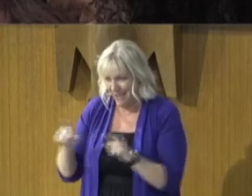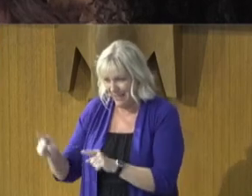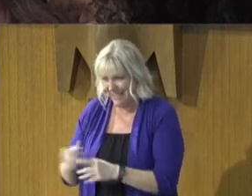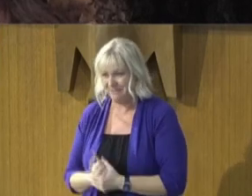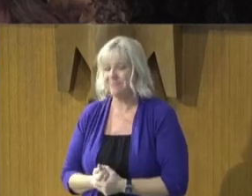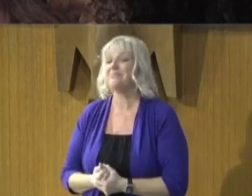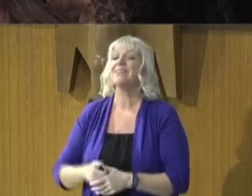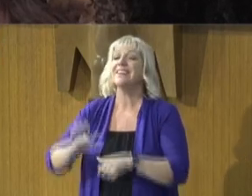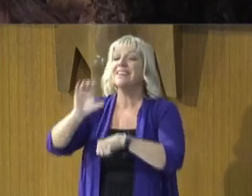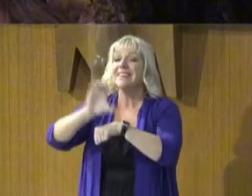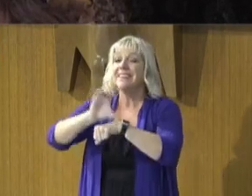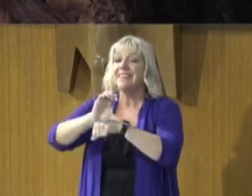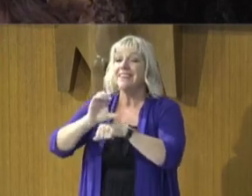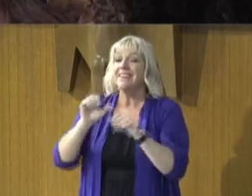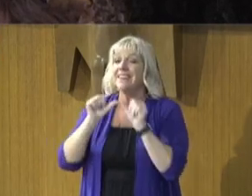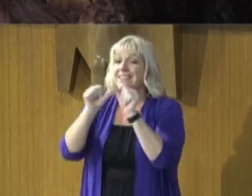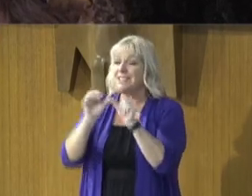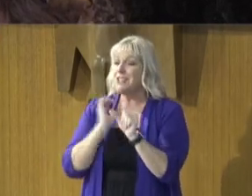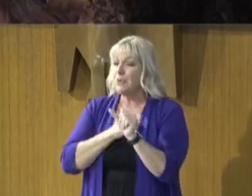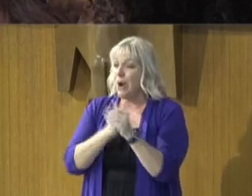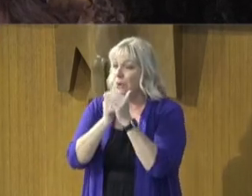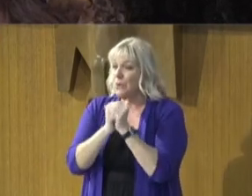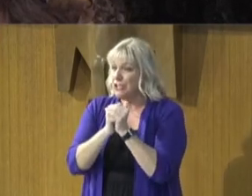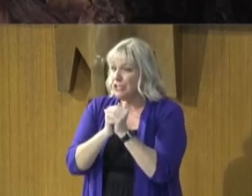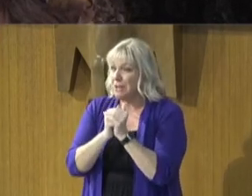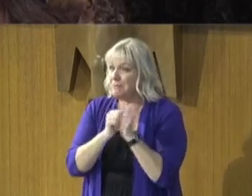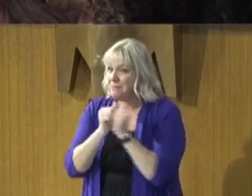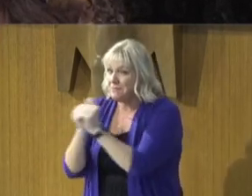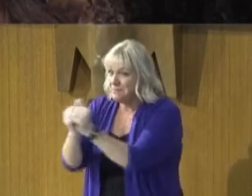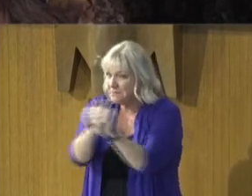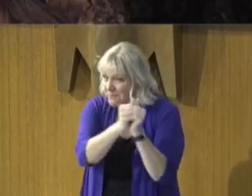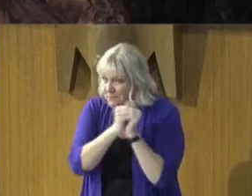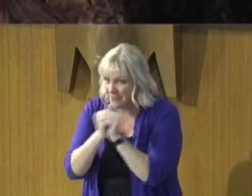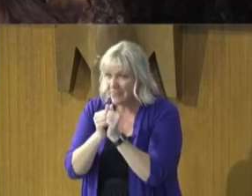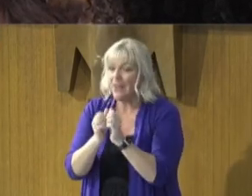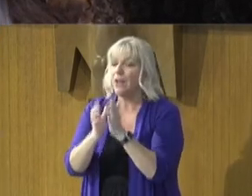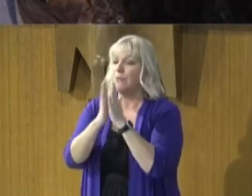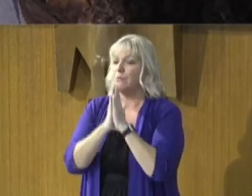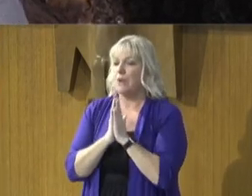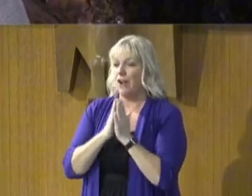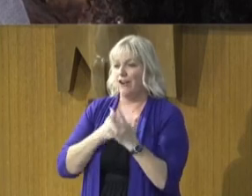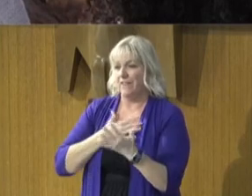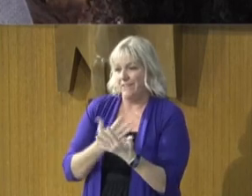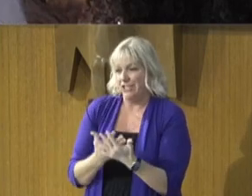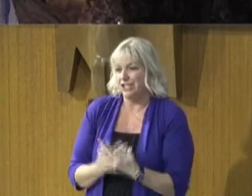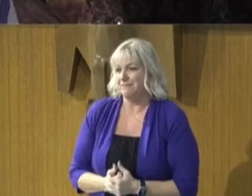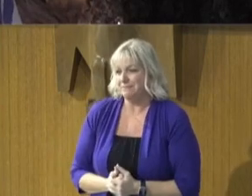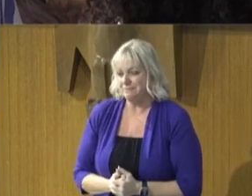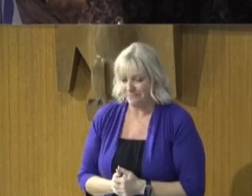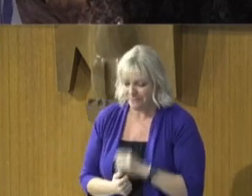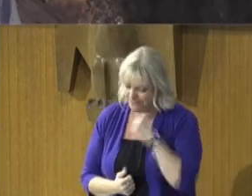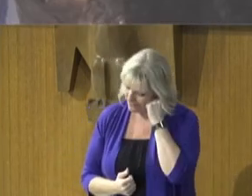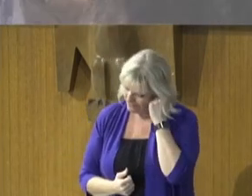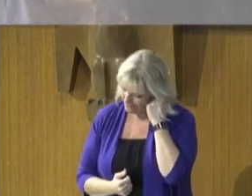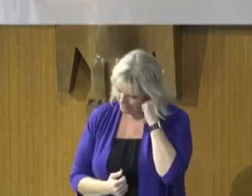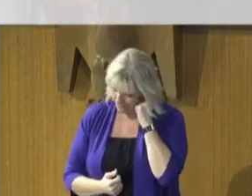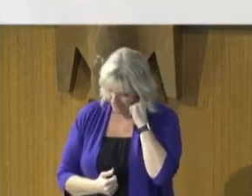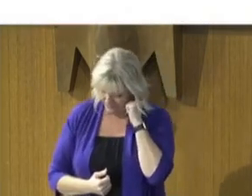Church, let us continue our worship by joining together in a prayer of confession.